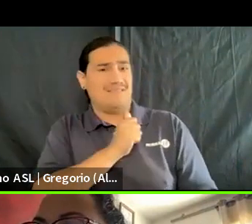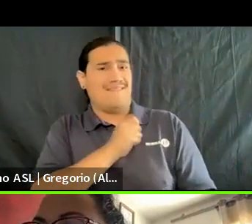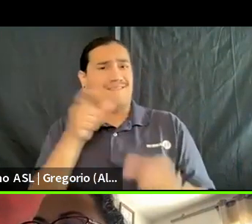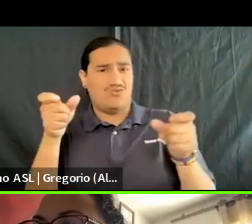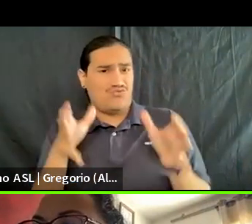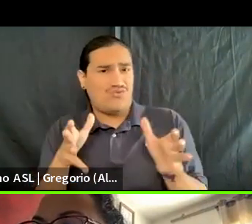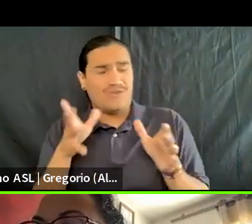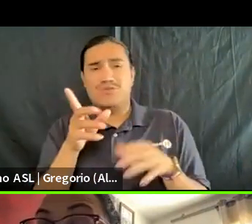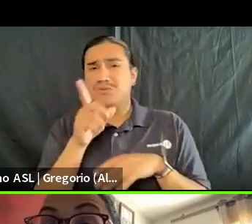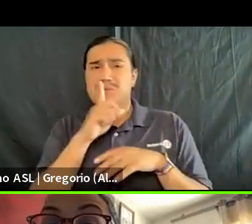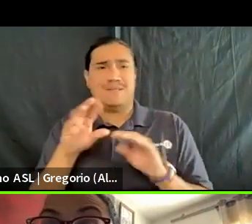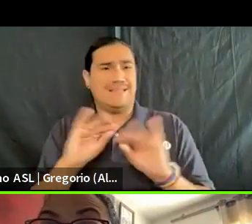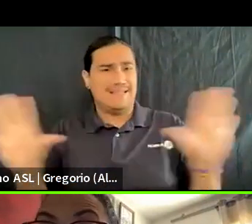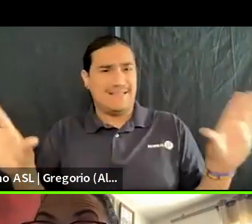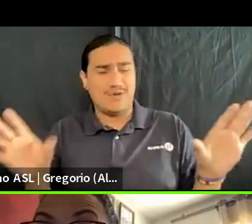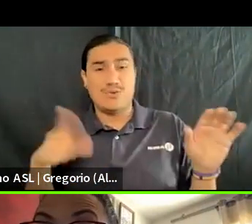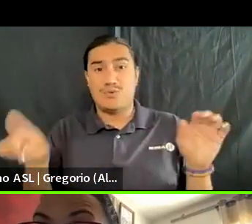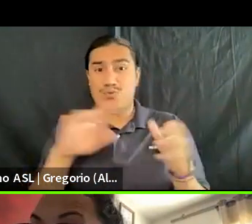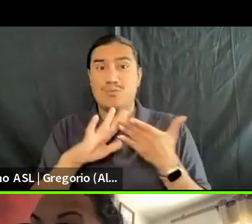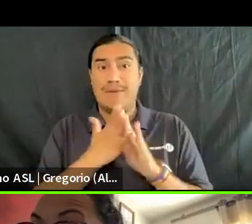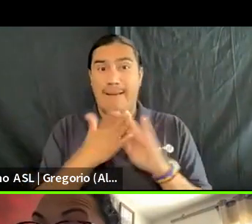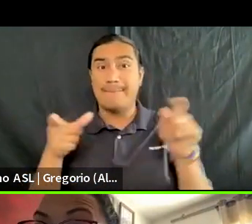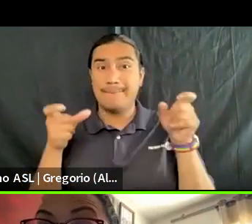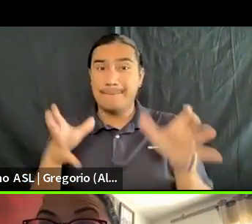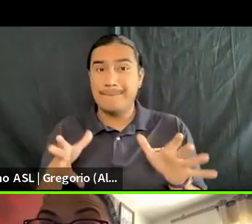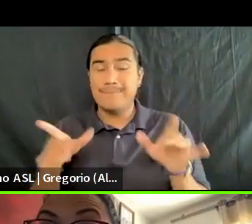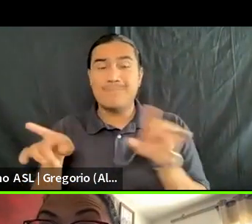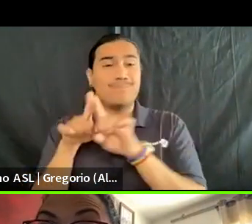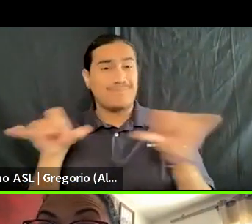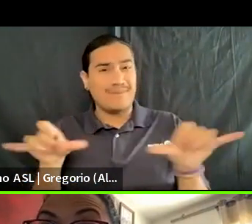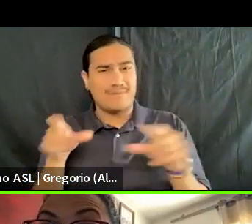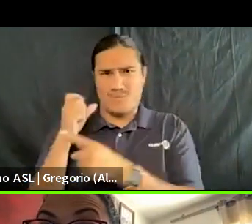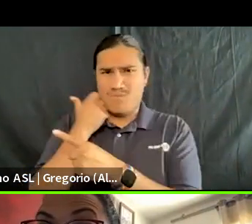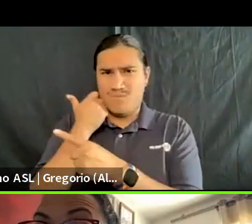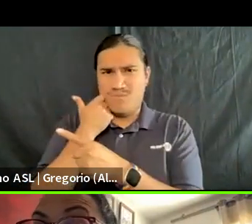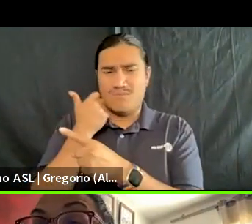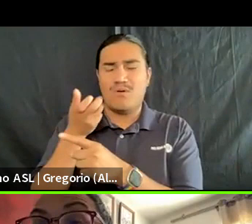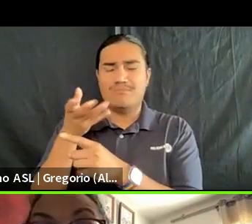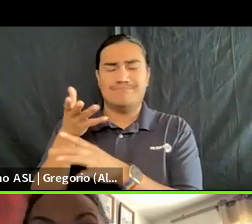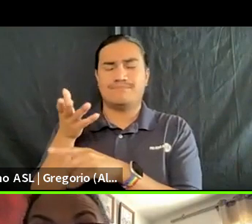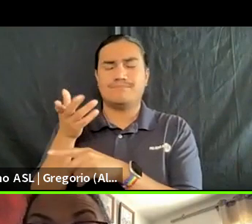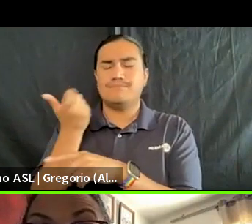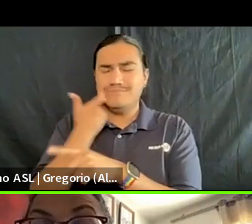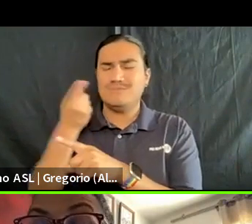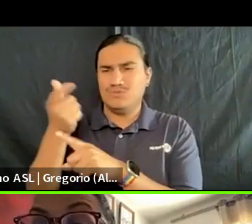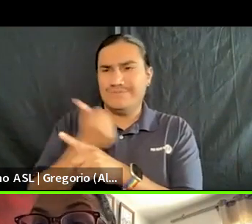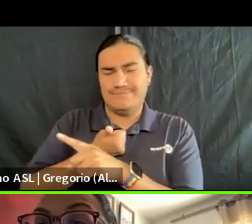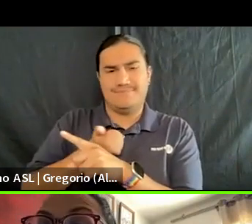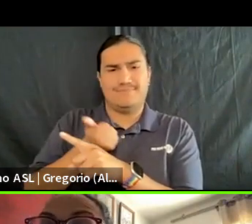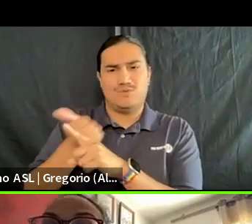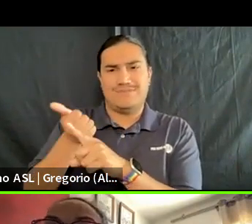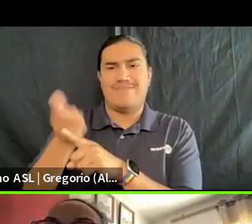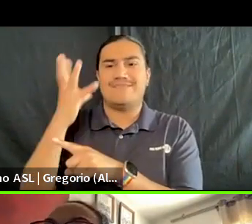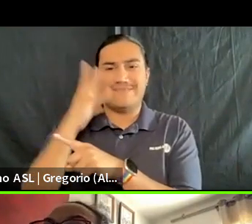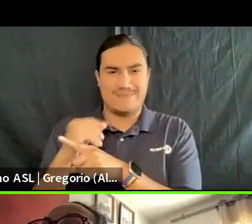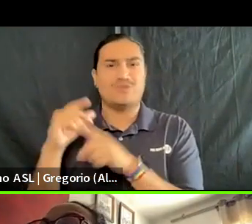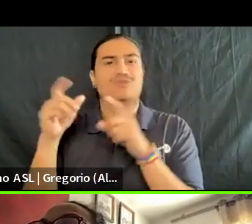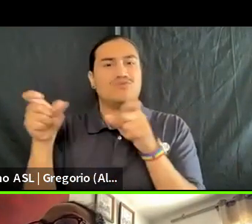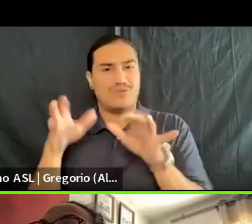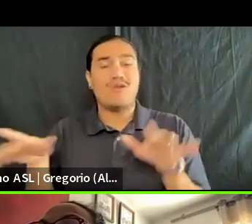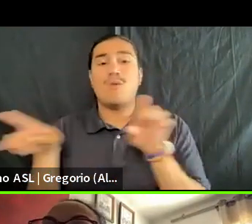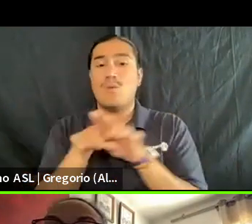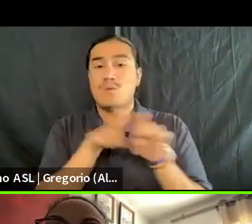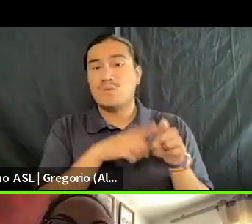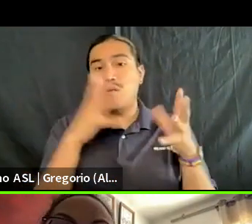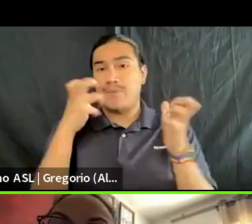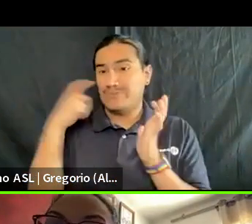director, it's very clear, and you've become a director as well. You've been doing a lot of directing lately, and I wanted to recognize that you just received